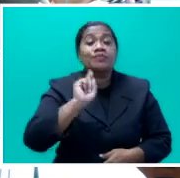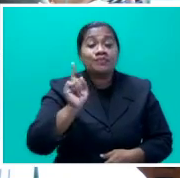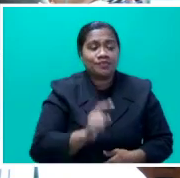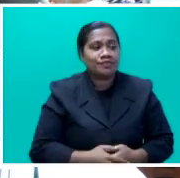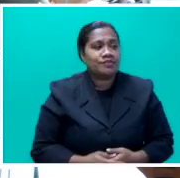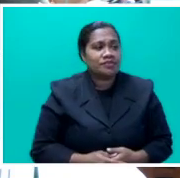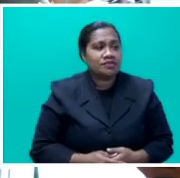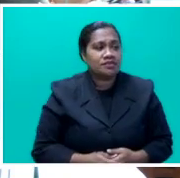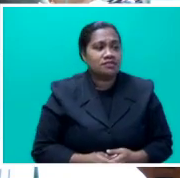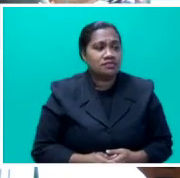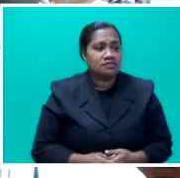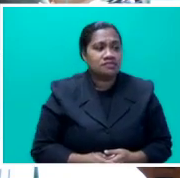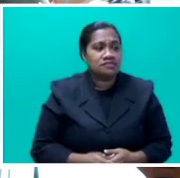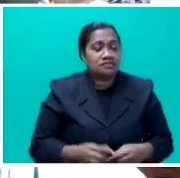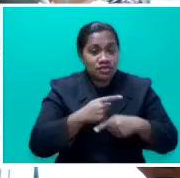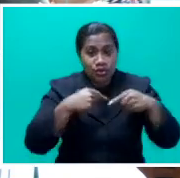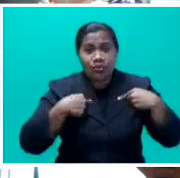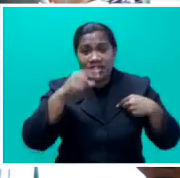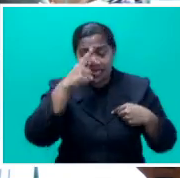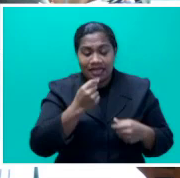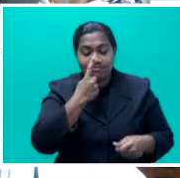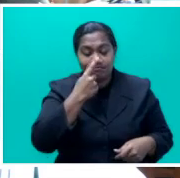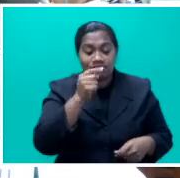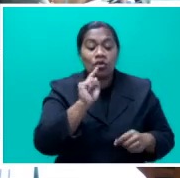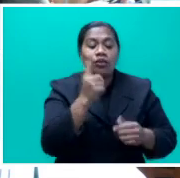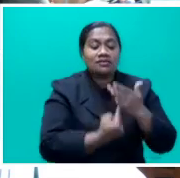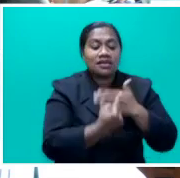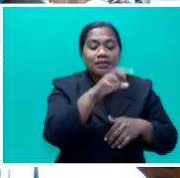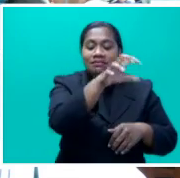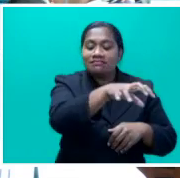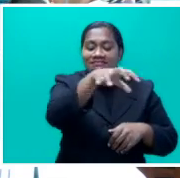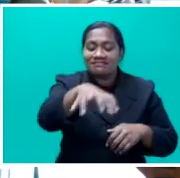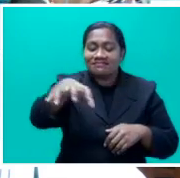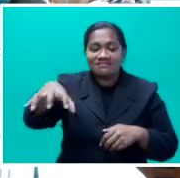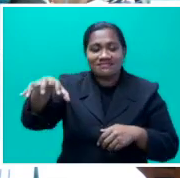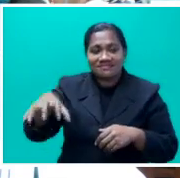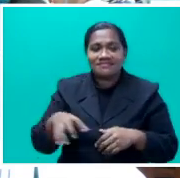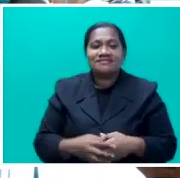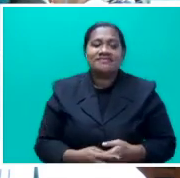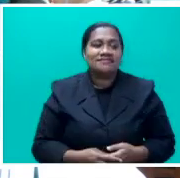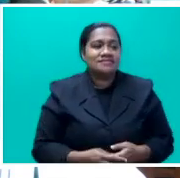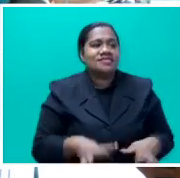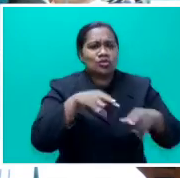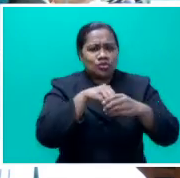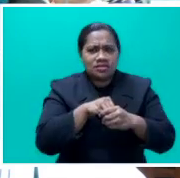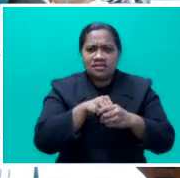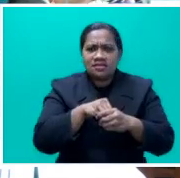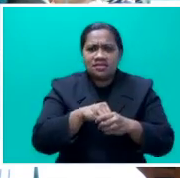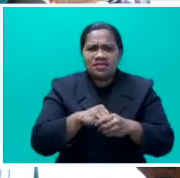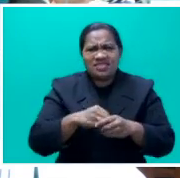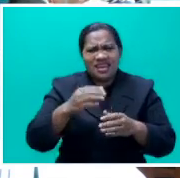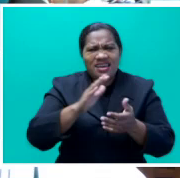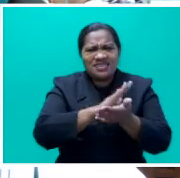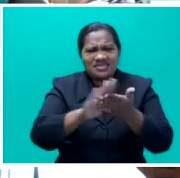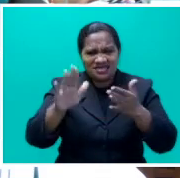various divisional headquarters, including the headquarters of the PSRU. I think that is the